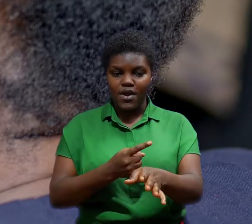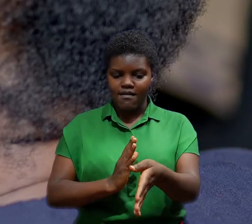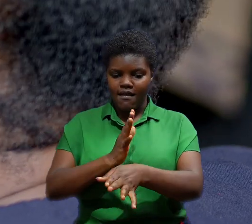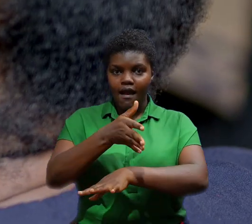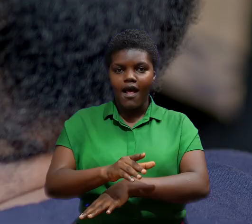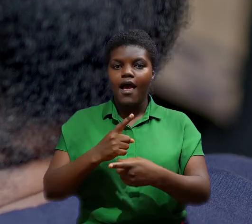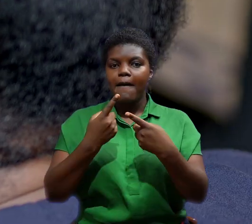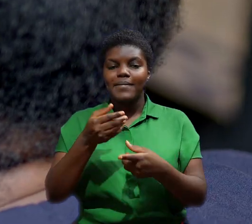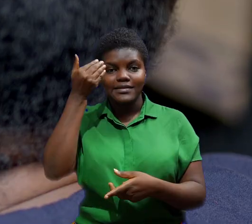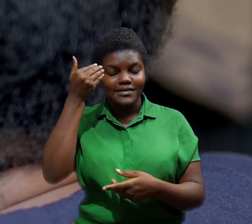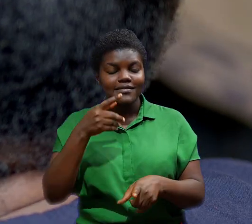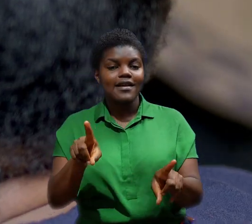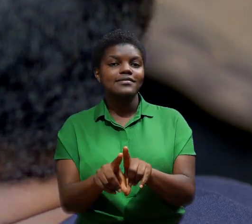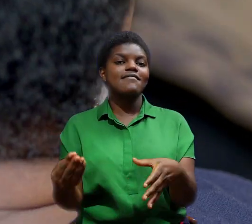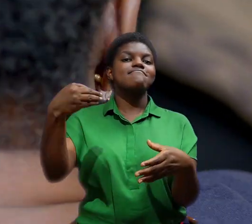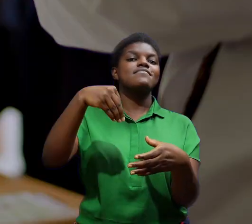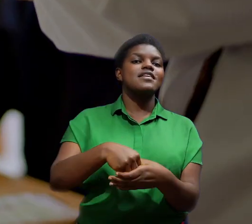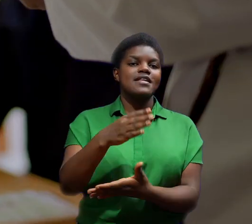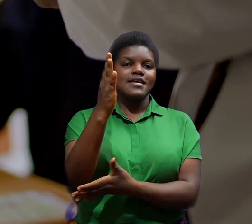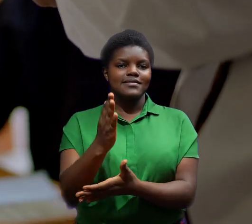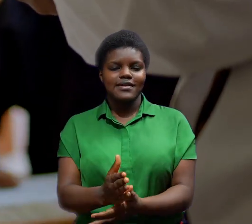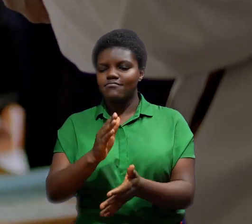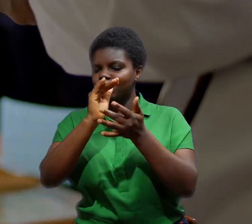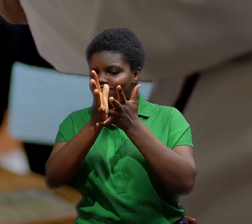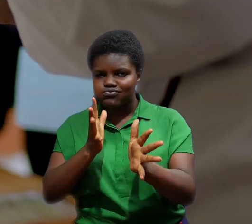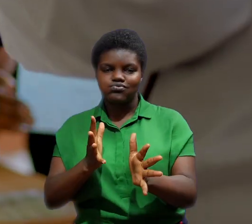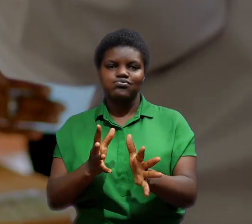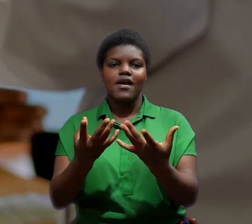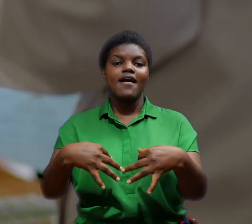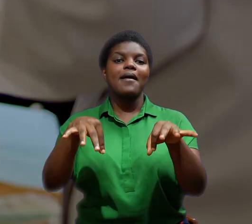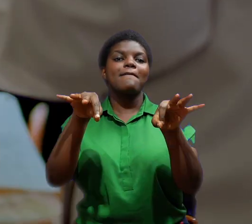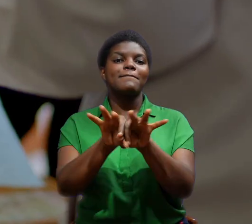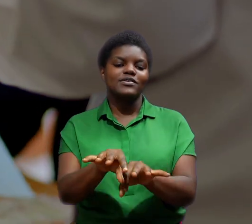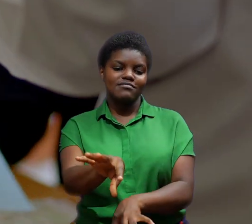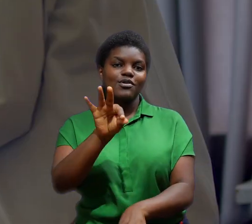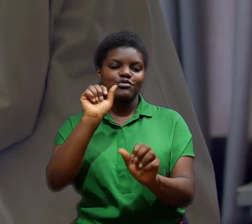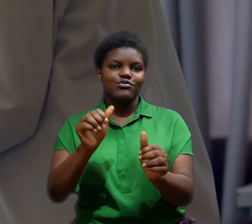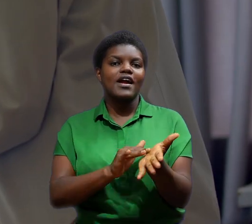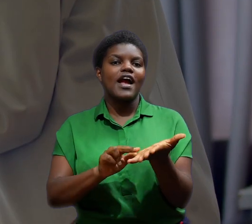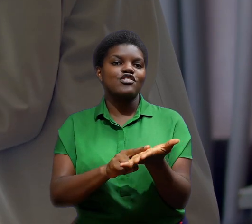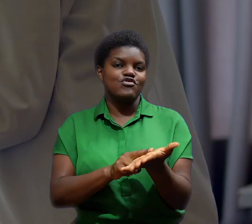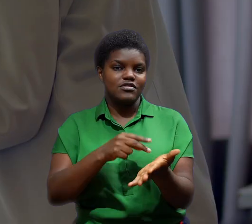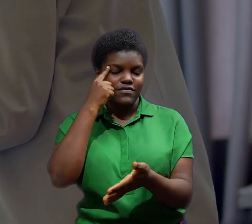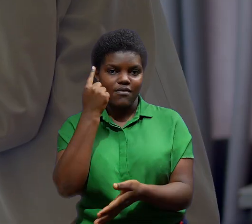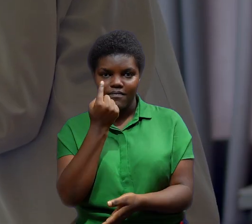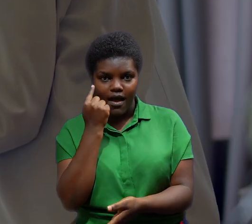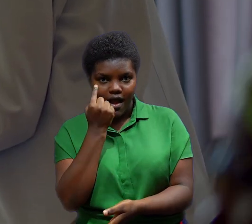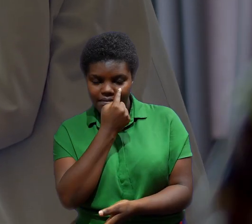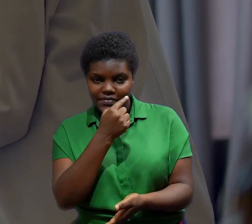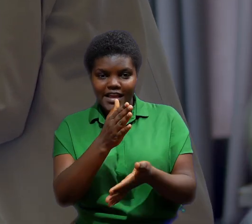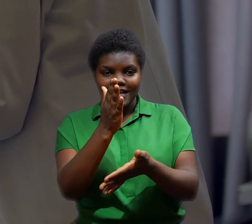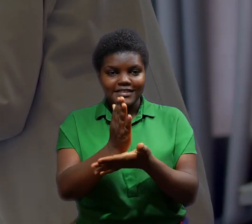the early stages, surgery is also one of those efficient, necessary